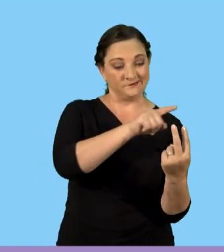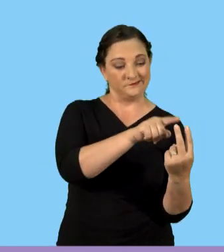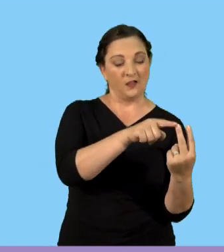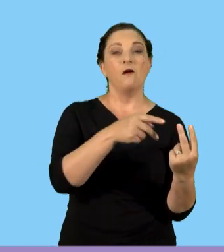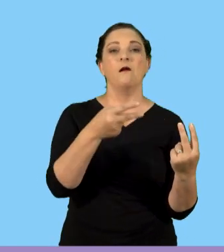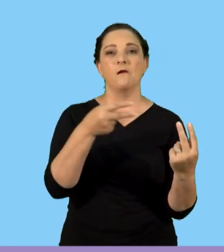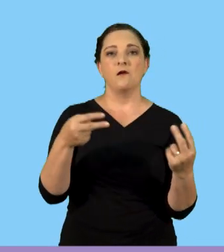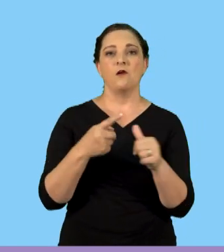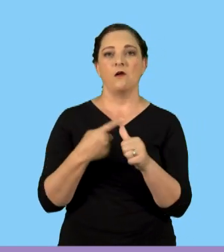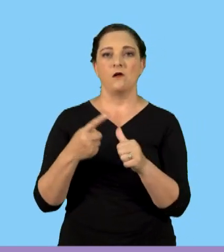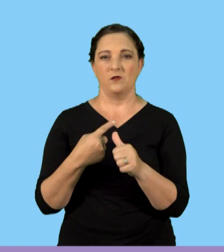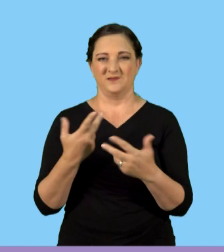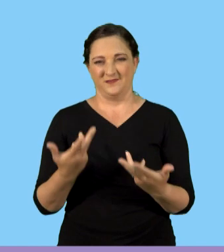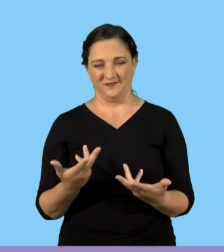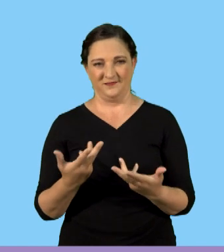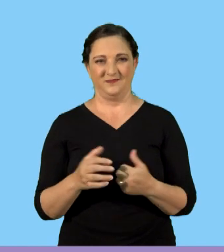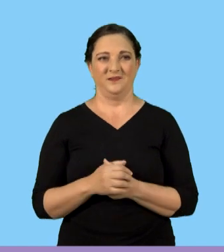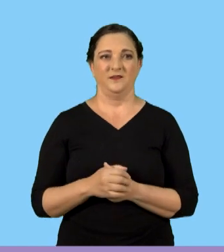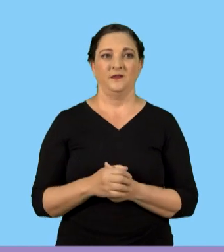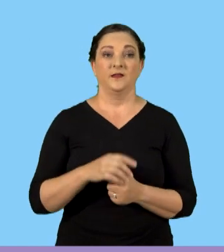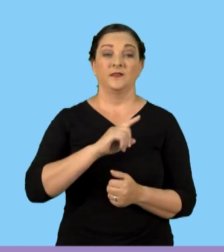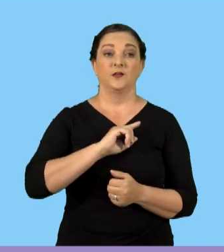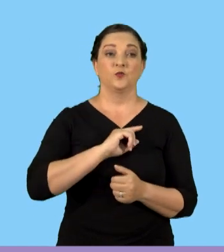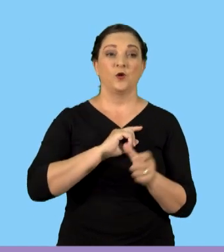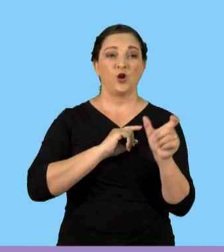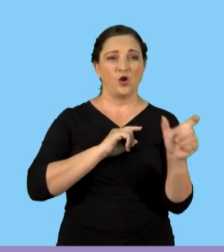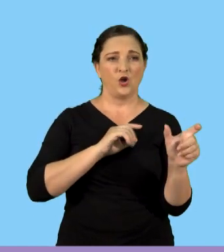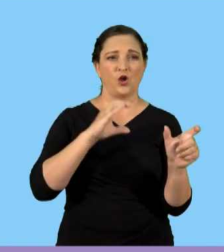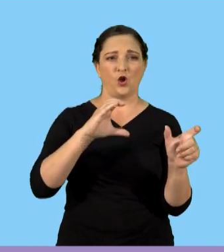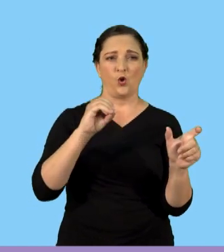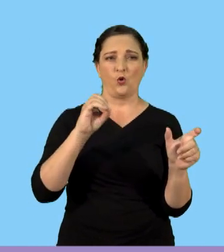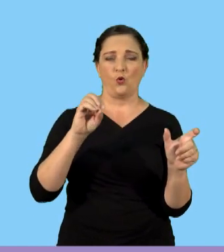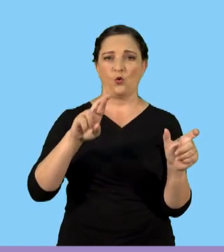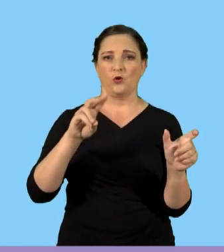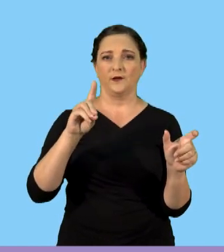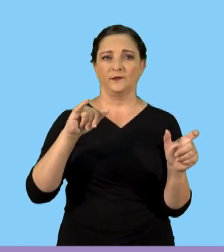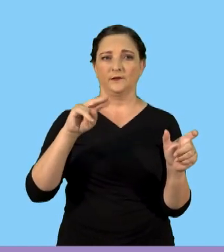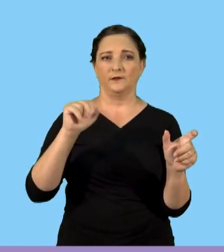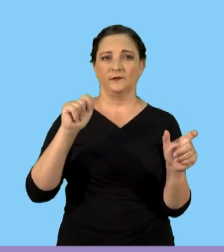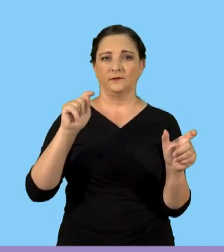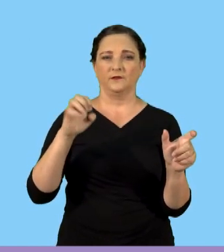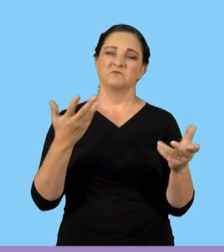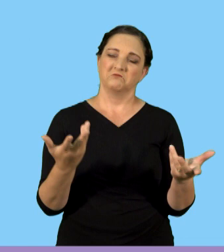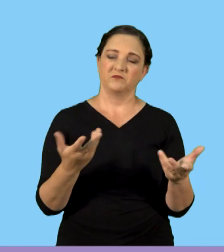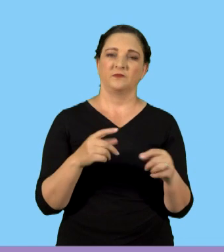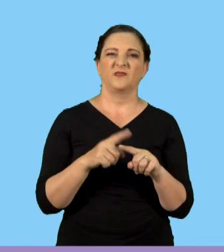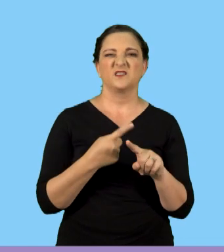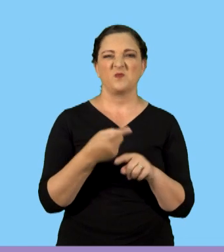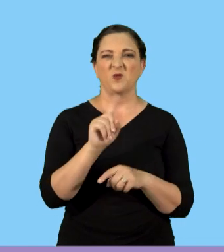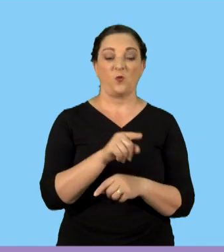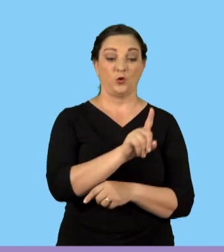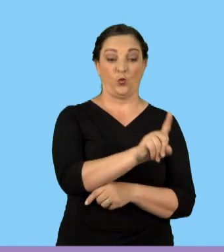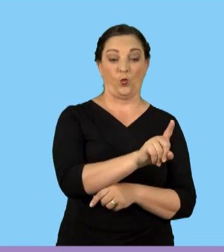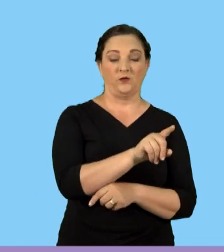an equation true. The x-coordinate is the first number in an ordered pair. So for example, if I have an ordered pair of 1